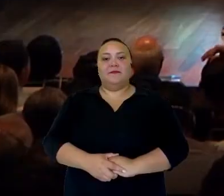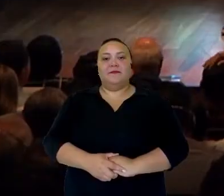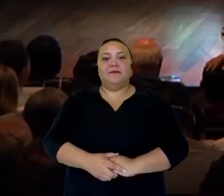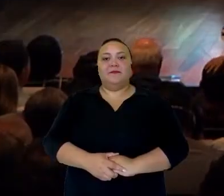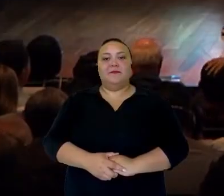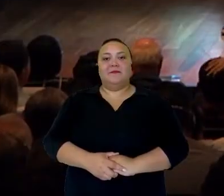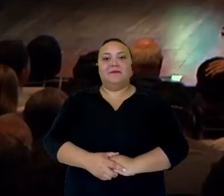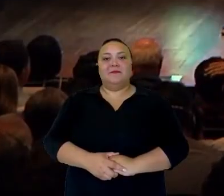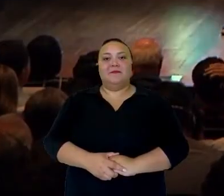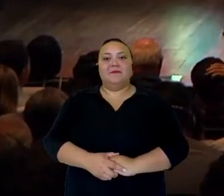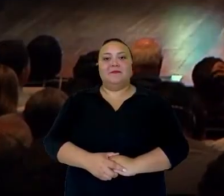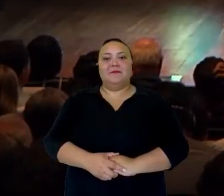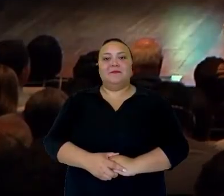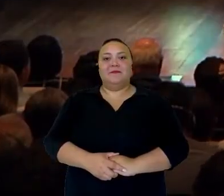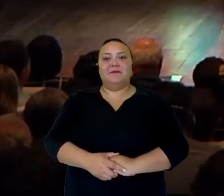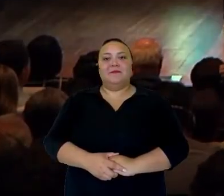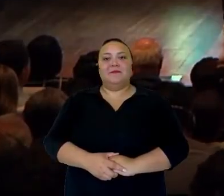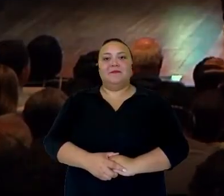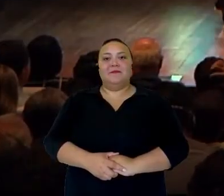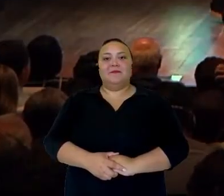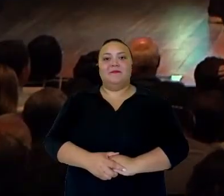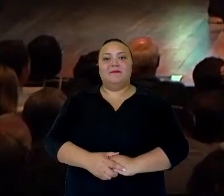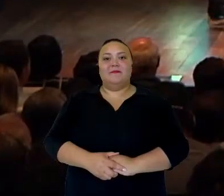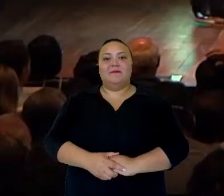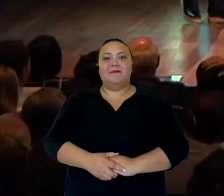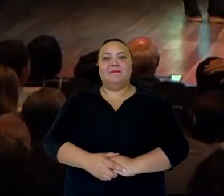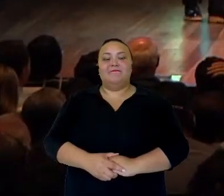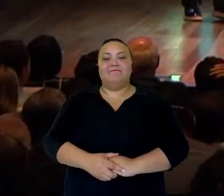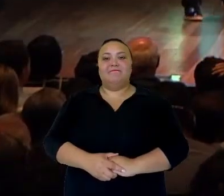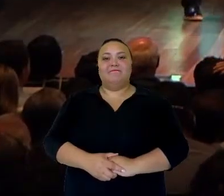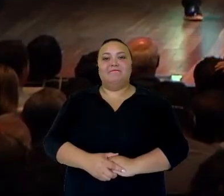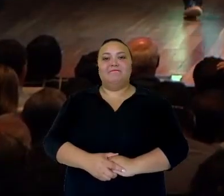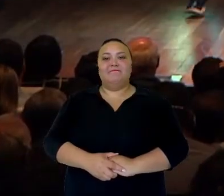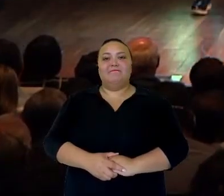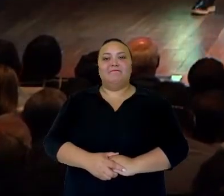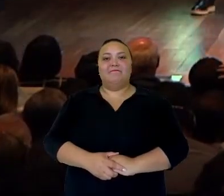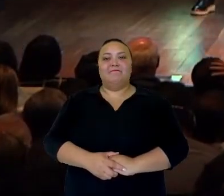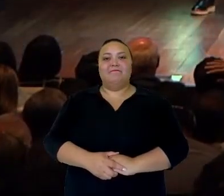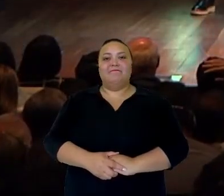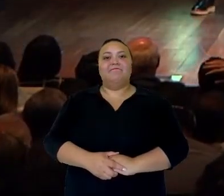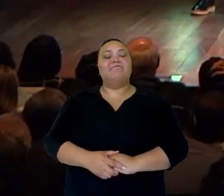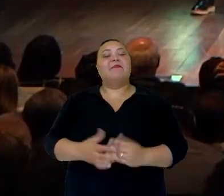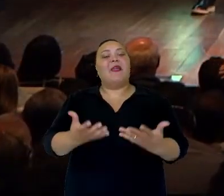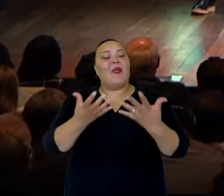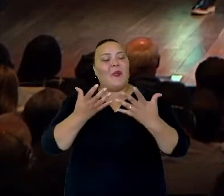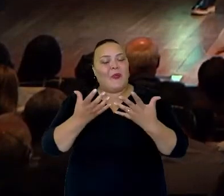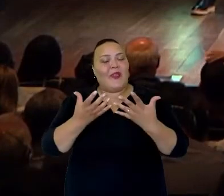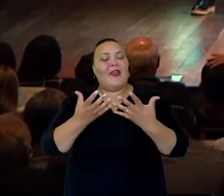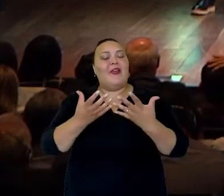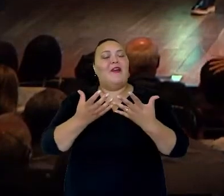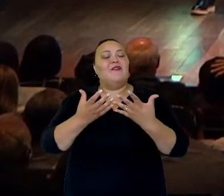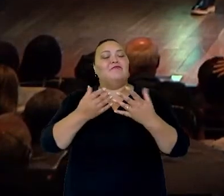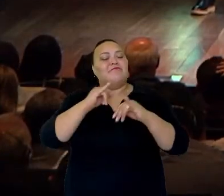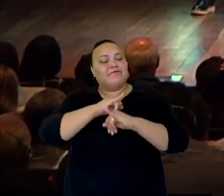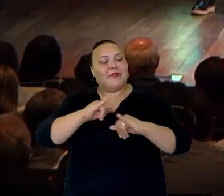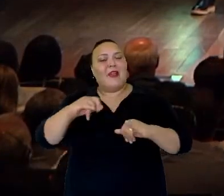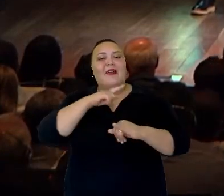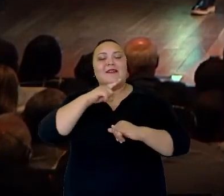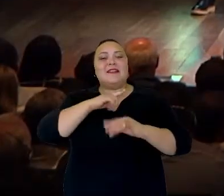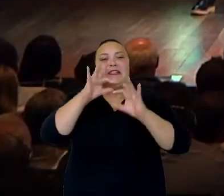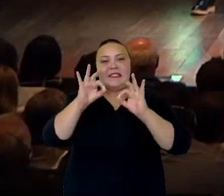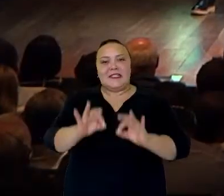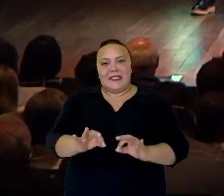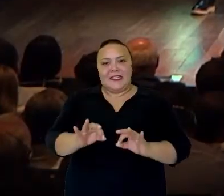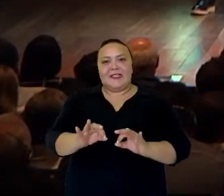hopefully you're having a great event, and I know for a fact that IBRAM and all the mining companies in Brazil are really,